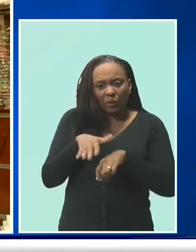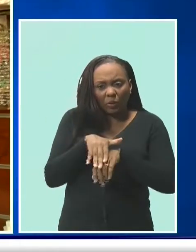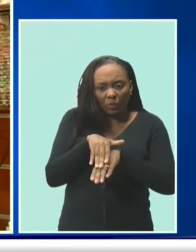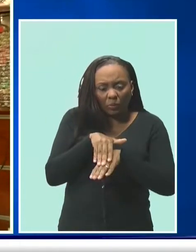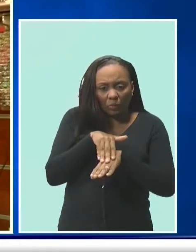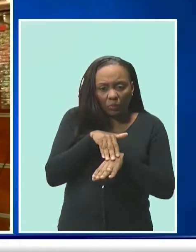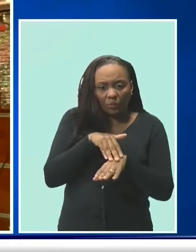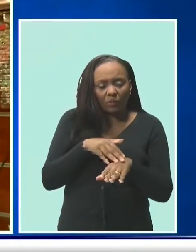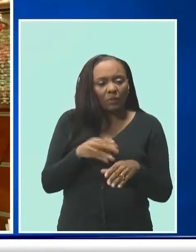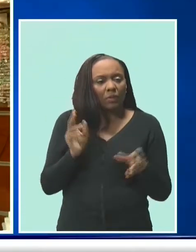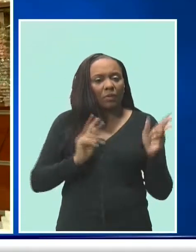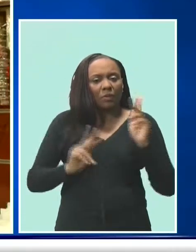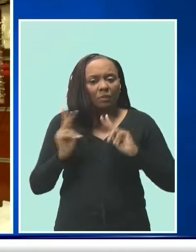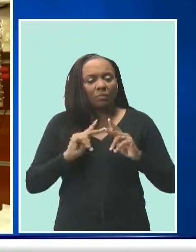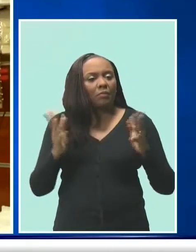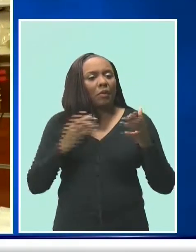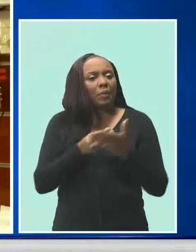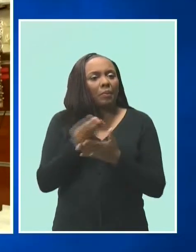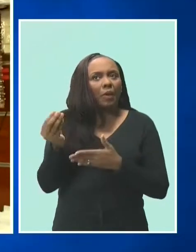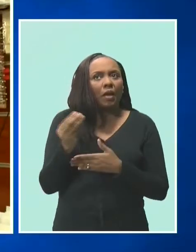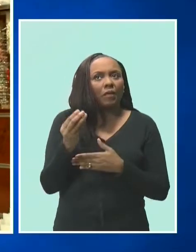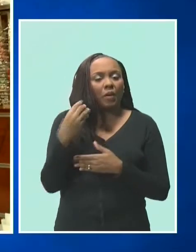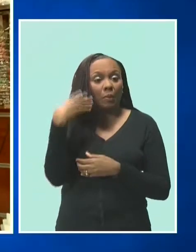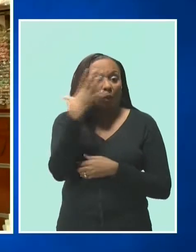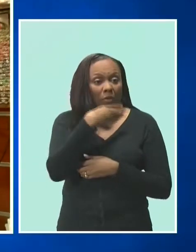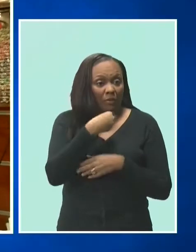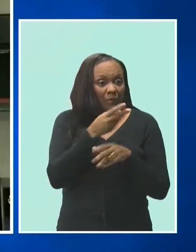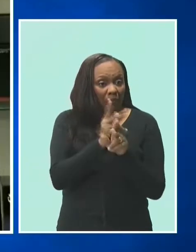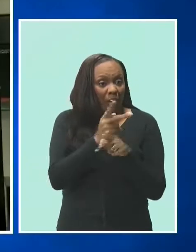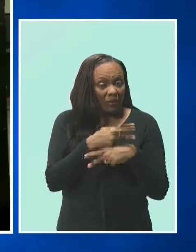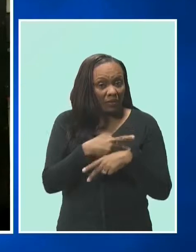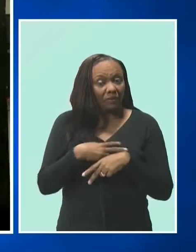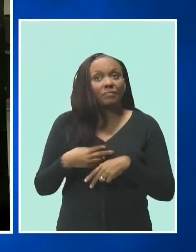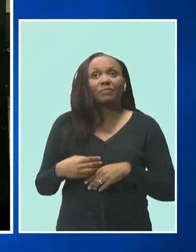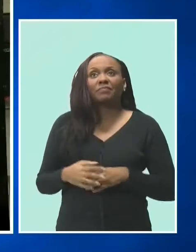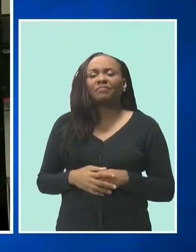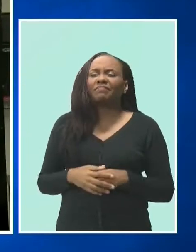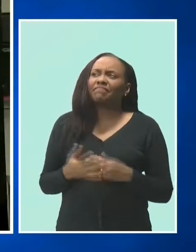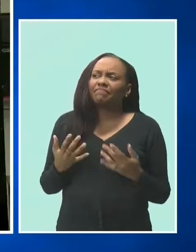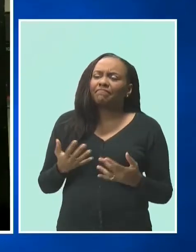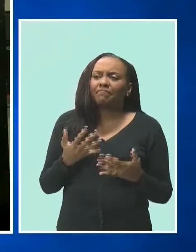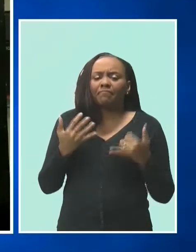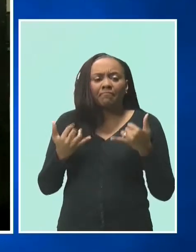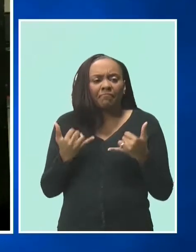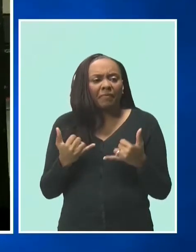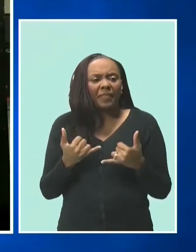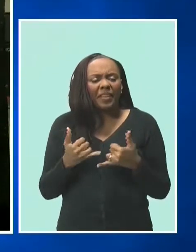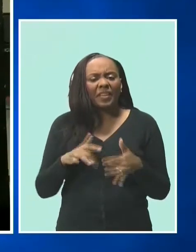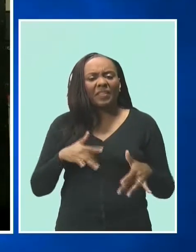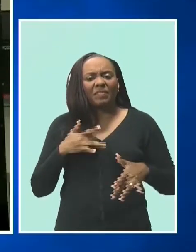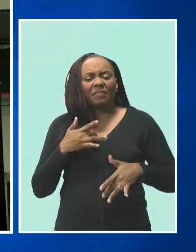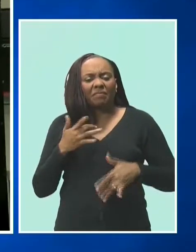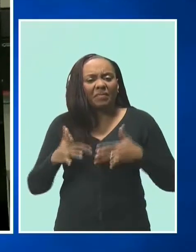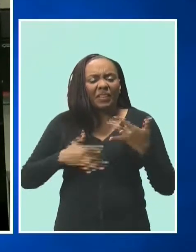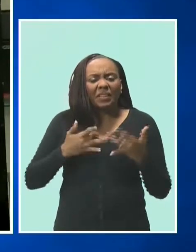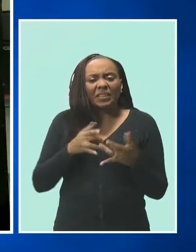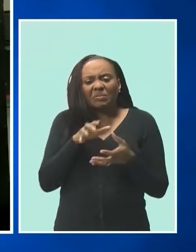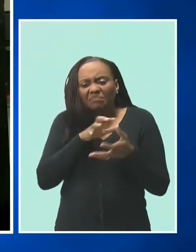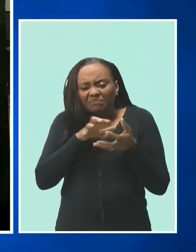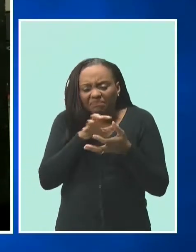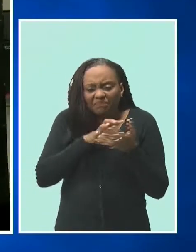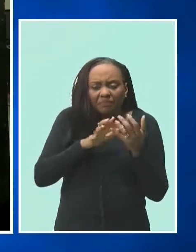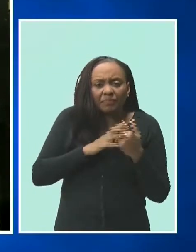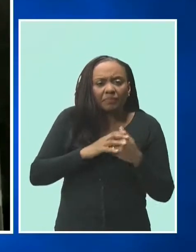out to get a few beauty products and stuff. I wanted to get, so yeah. It's mixed feelings right now because even though we've